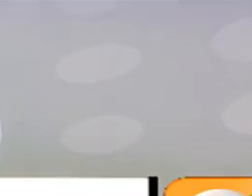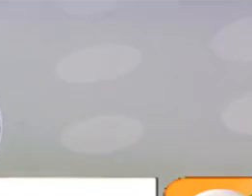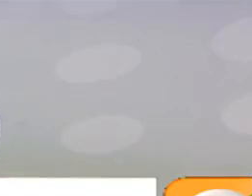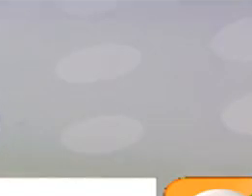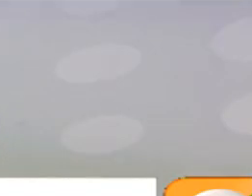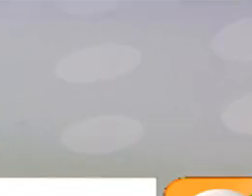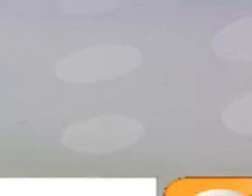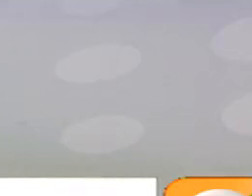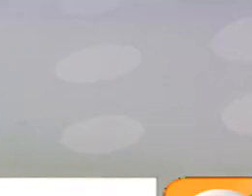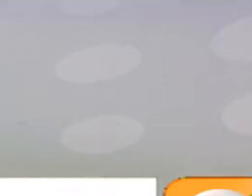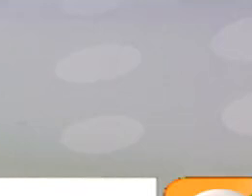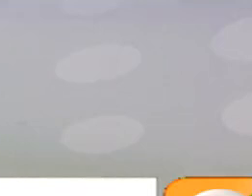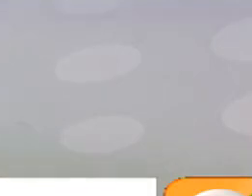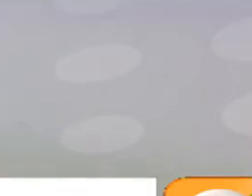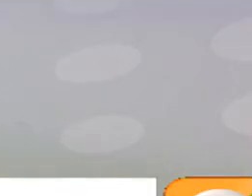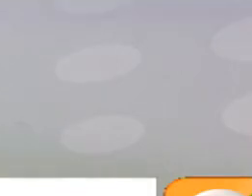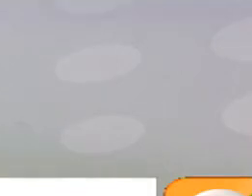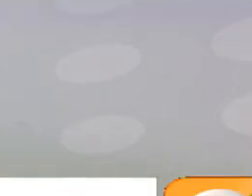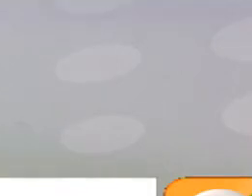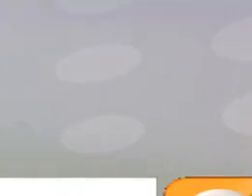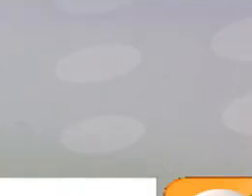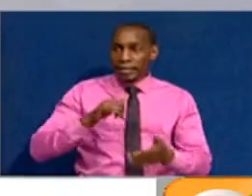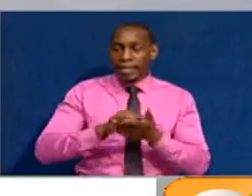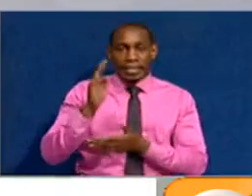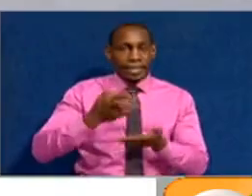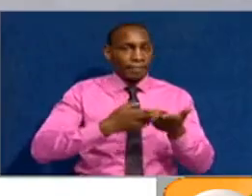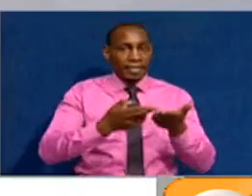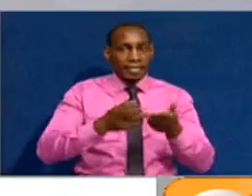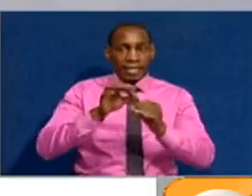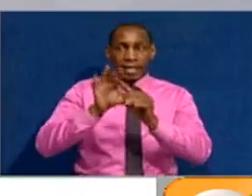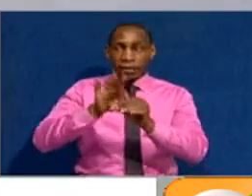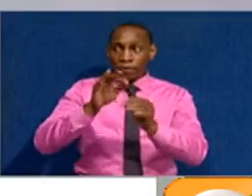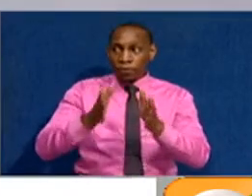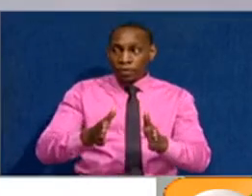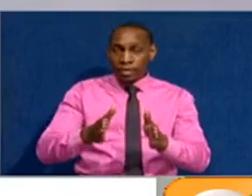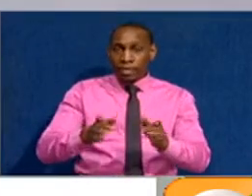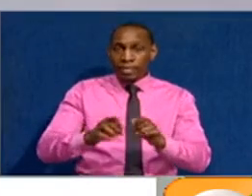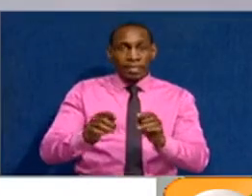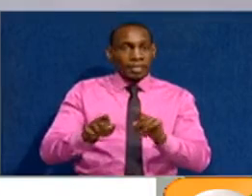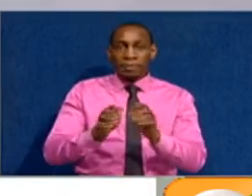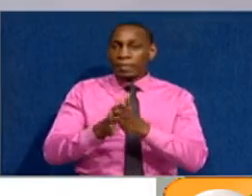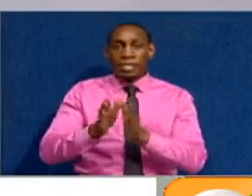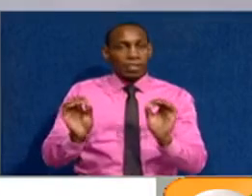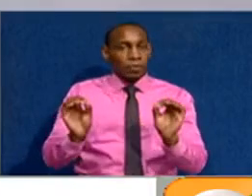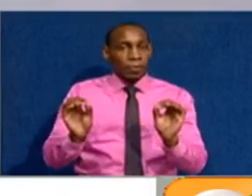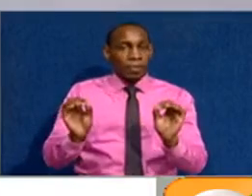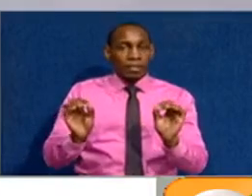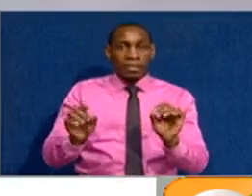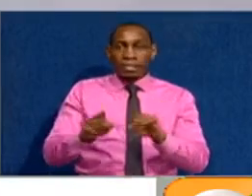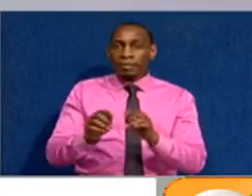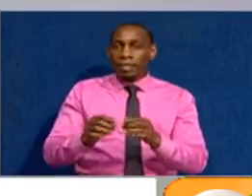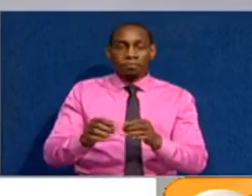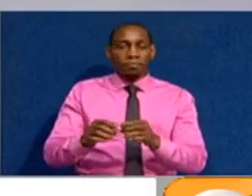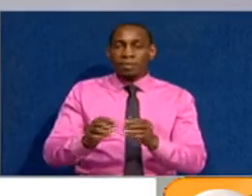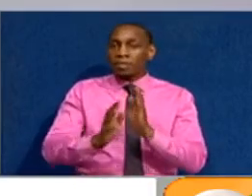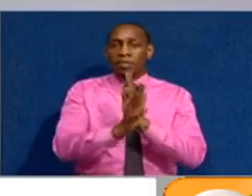Yesterday, I met a very talented Kenyan gentleman who told me that he has never registered as a voter and is in no hurry to do so. And neither will he